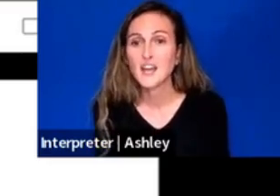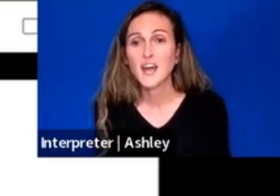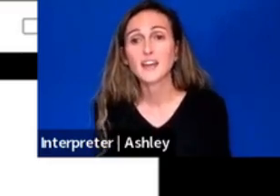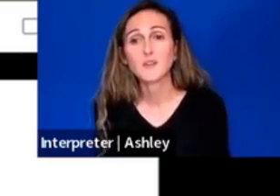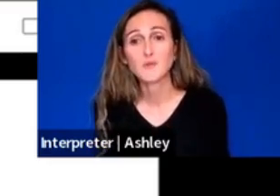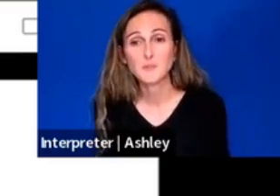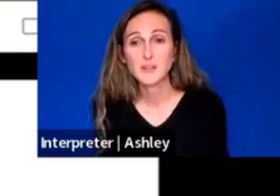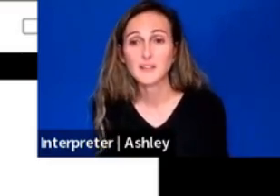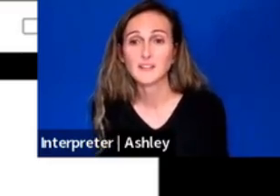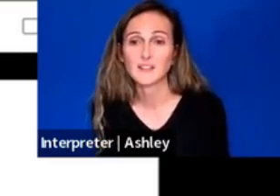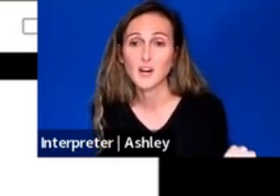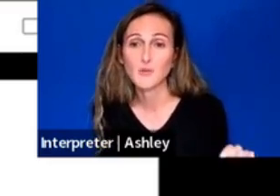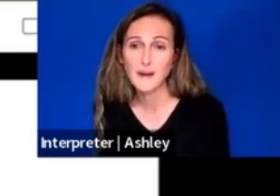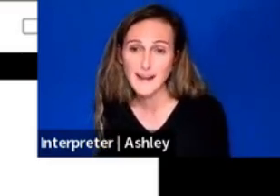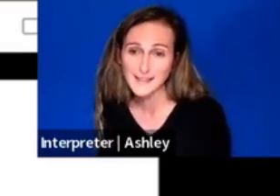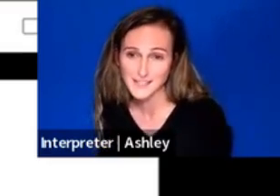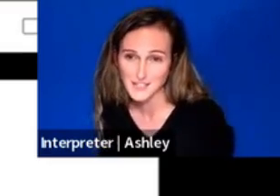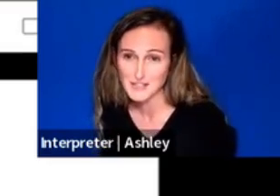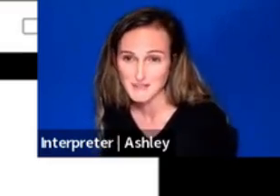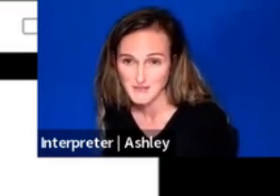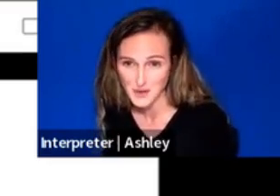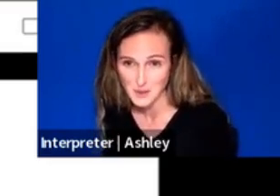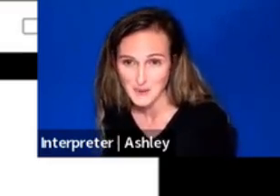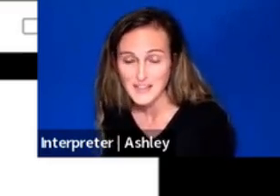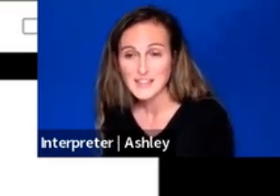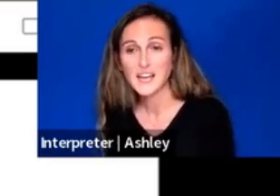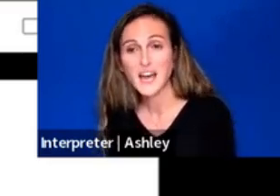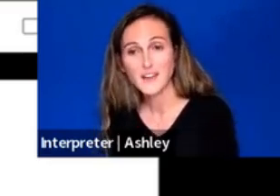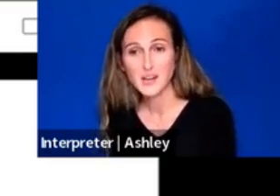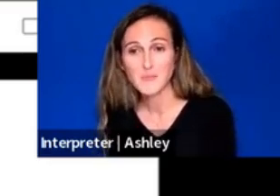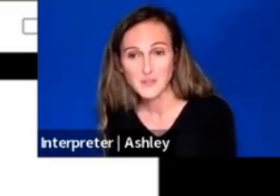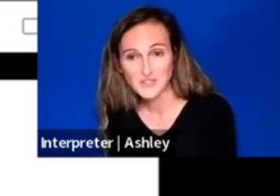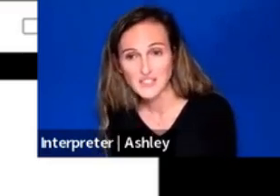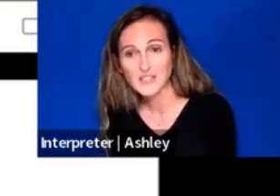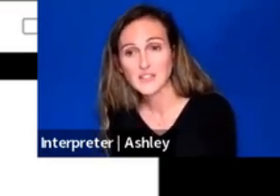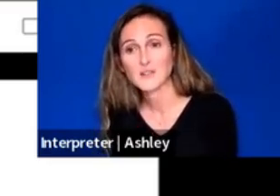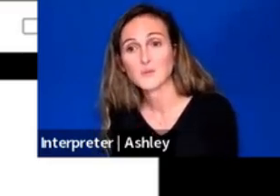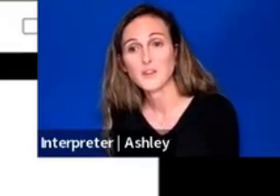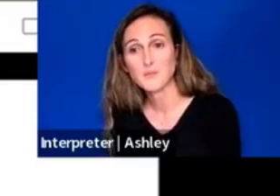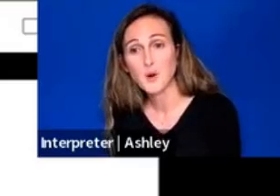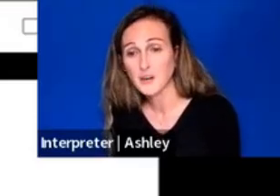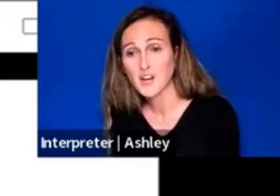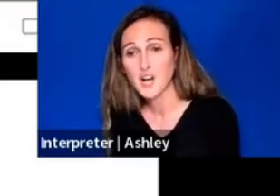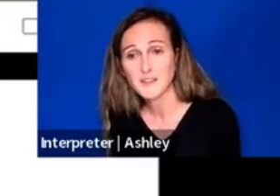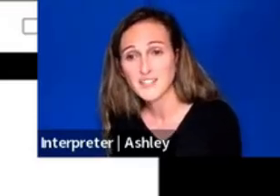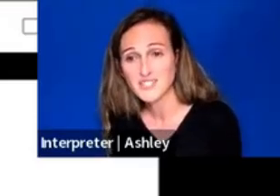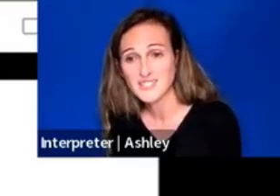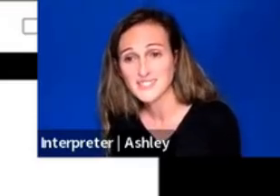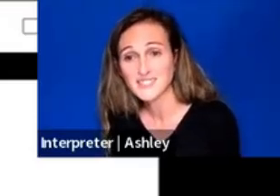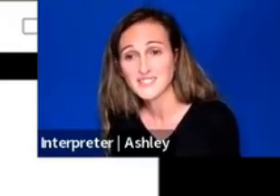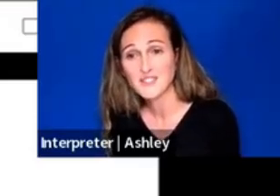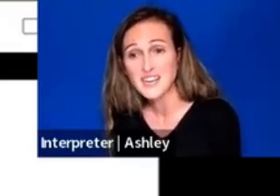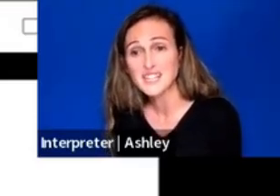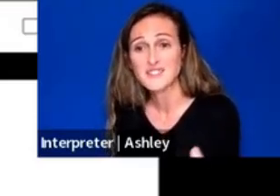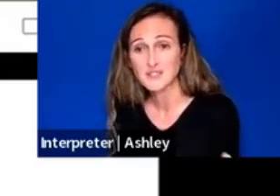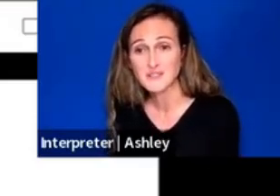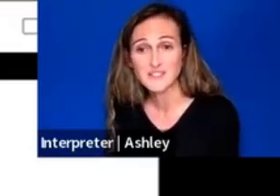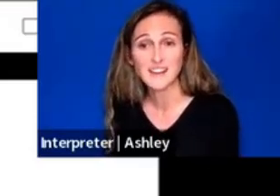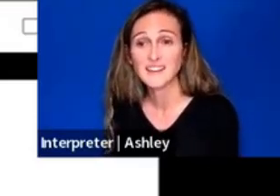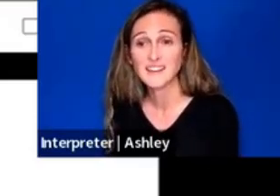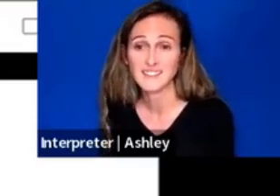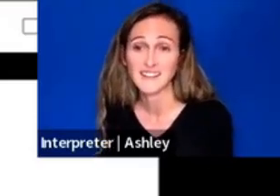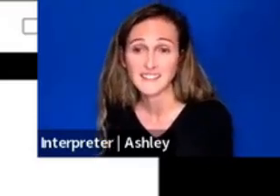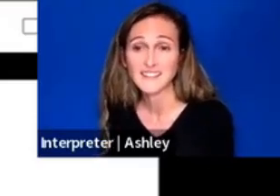is, it would be a great asset to your firm to hire that person with appropriate accommodations. They can